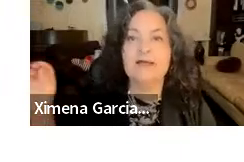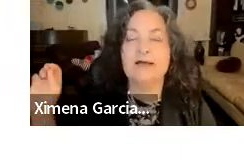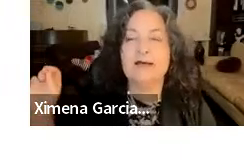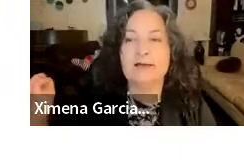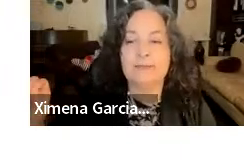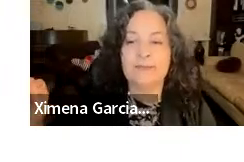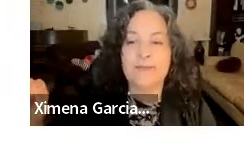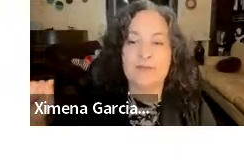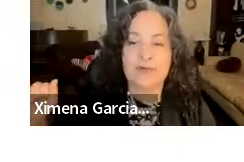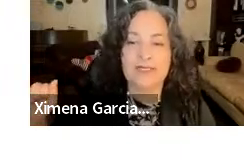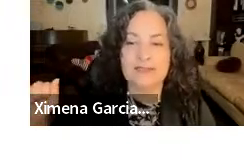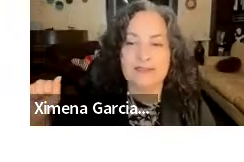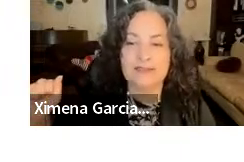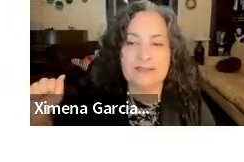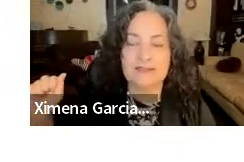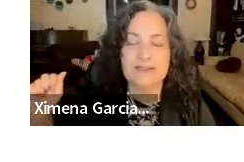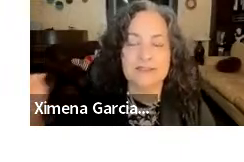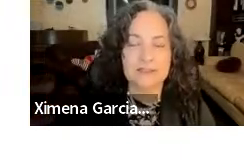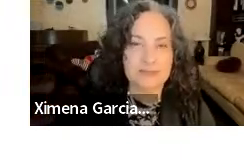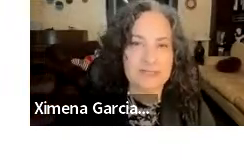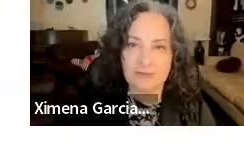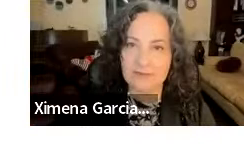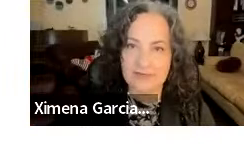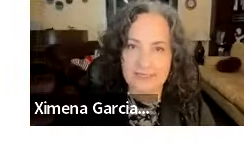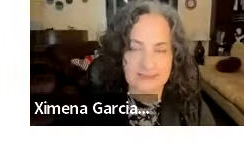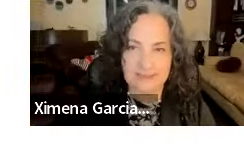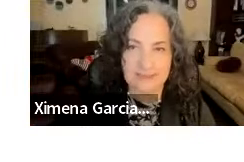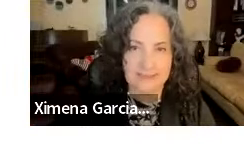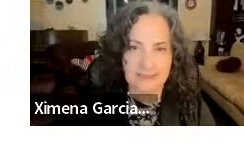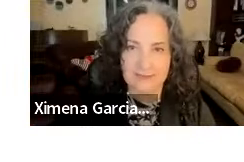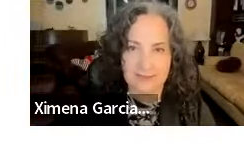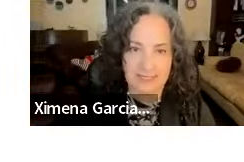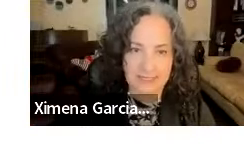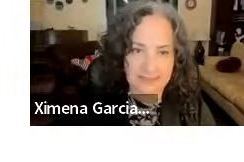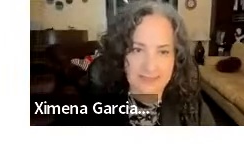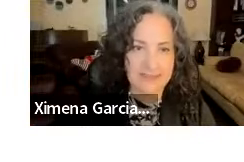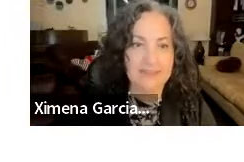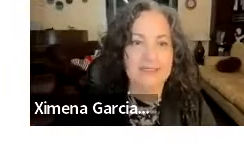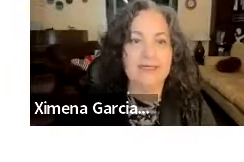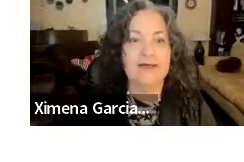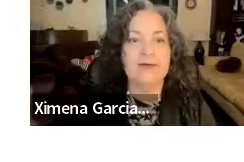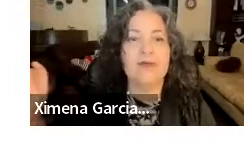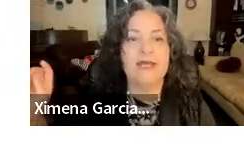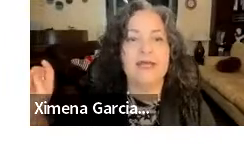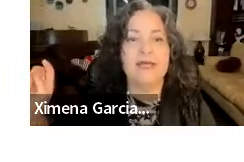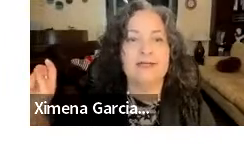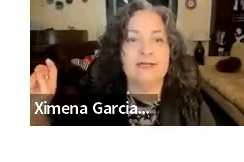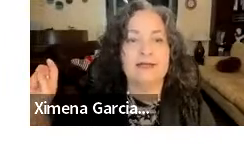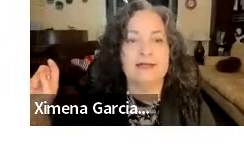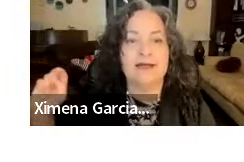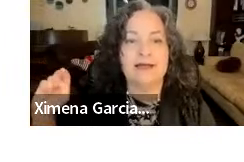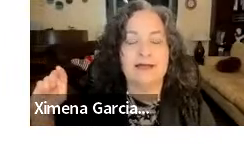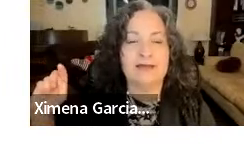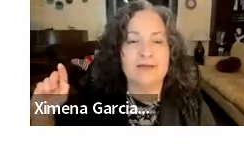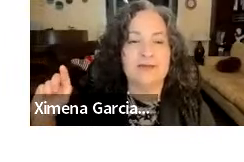places, but it should be the only vaccine that's out there to get.